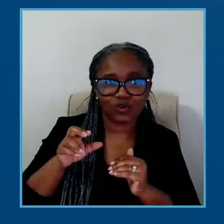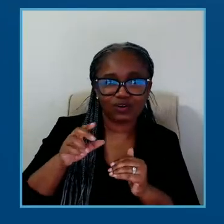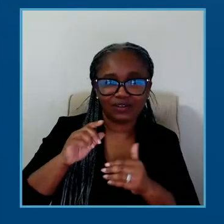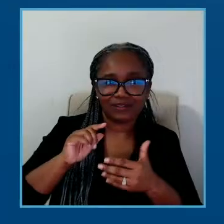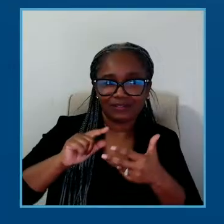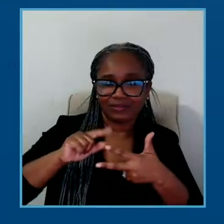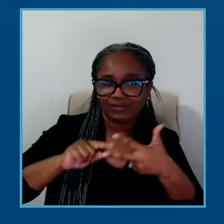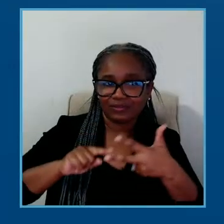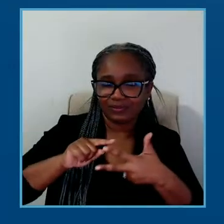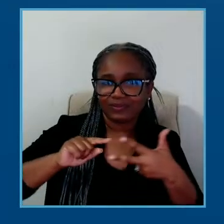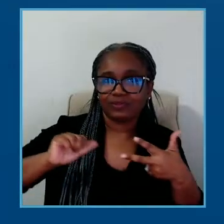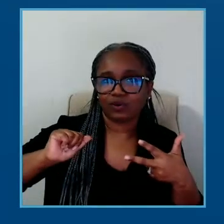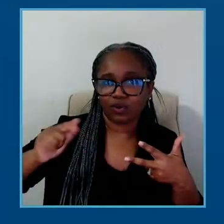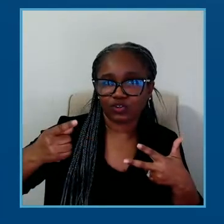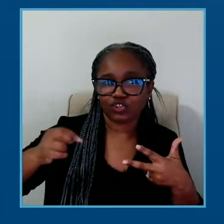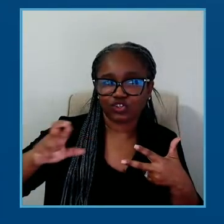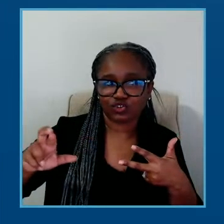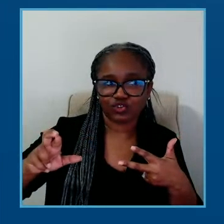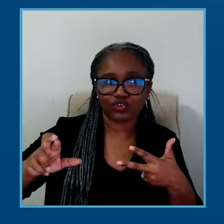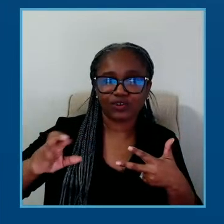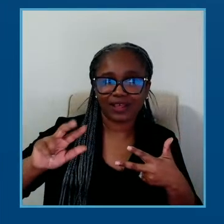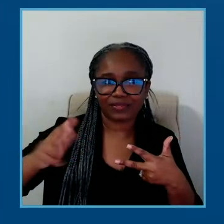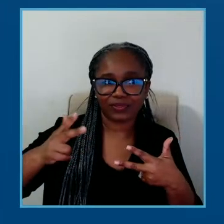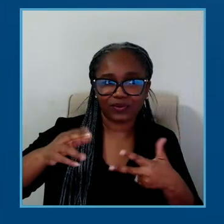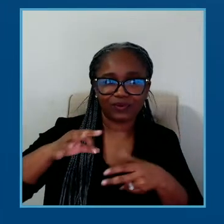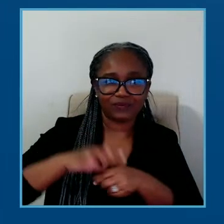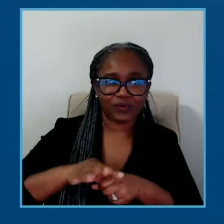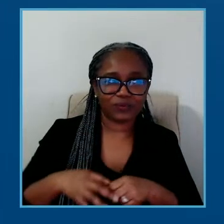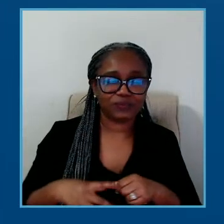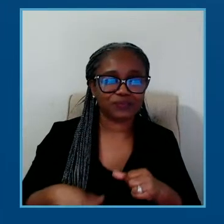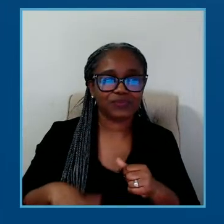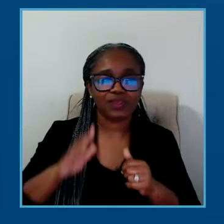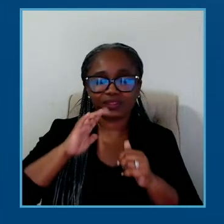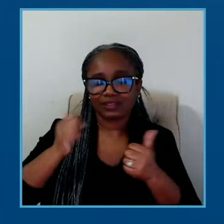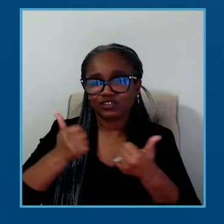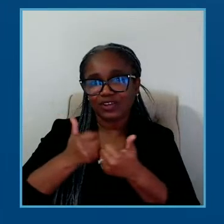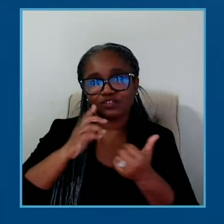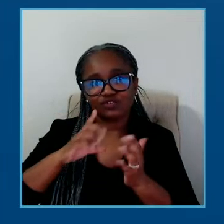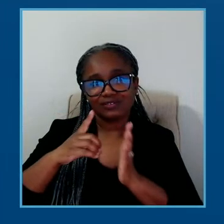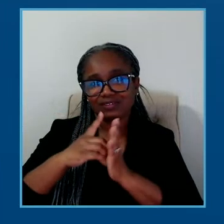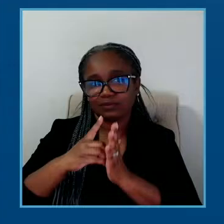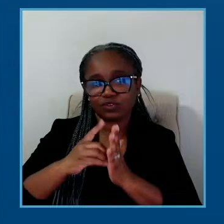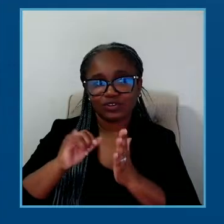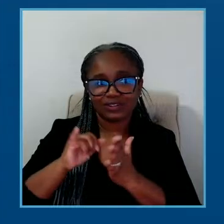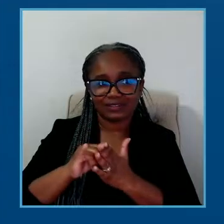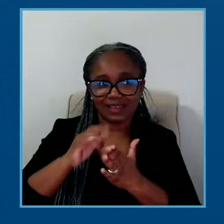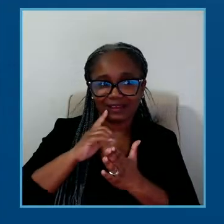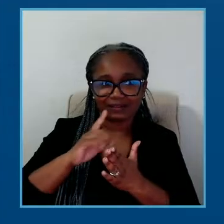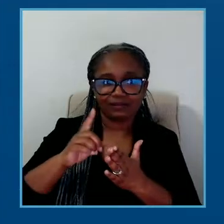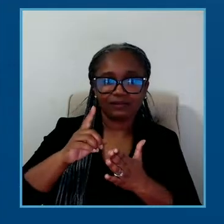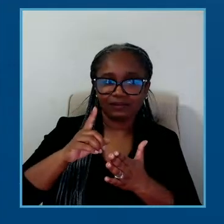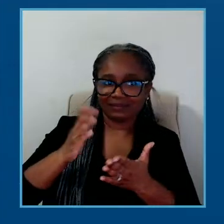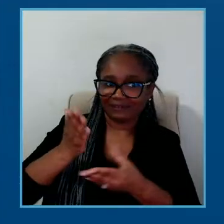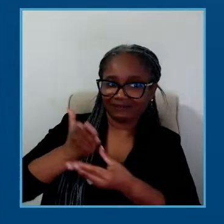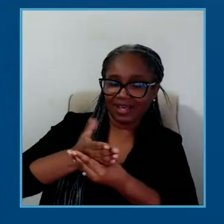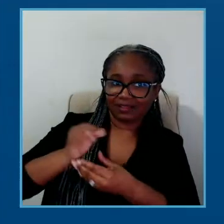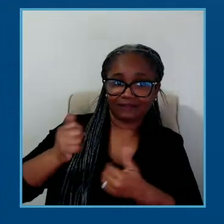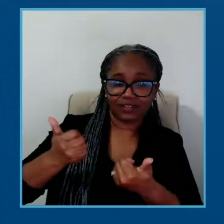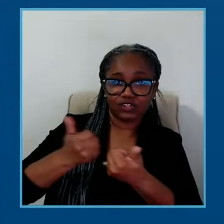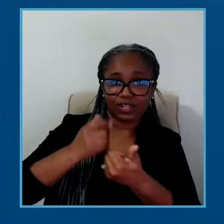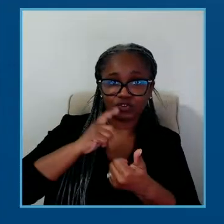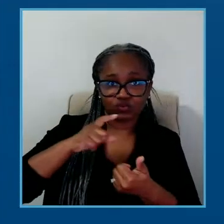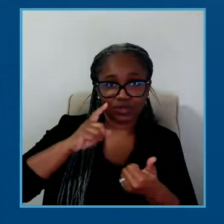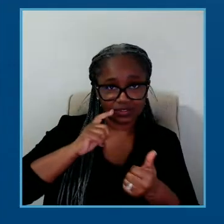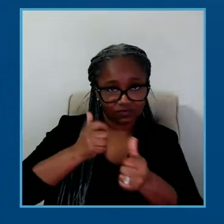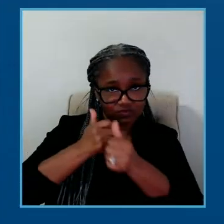ballot elections and tallying of votes. Whereas the challengers demonstrated that the filing of the challenge was made in a timely manner as outlined in Robert's Rules of